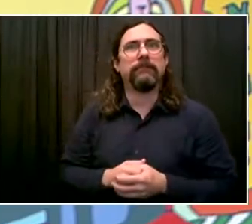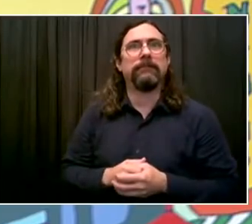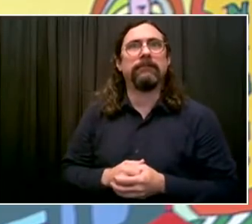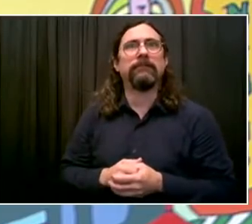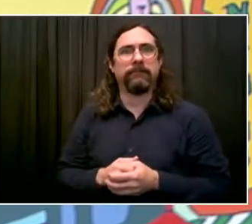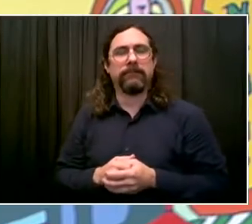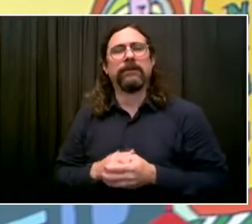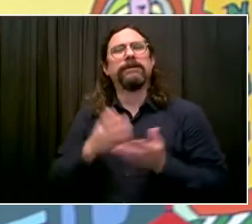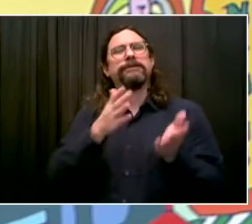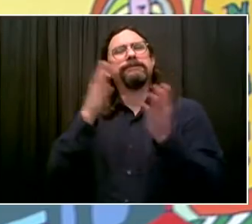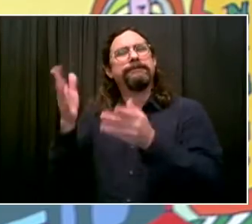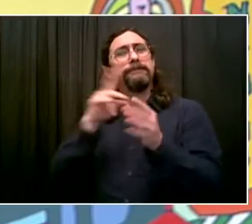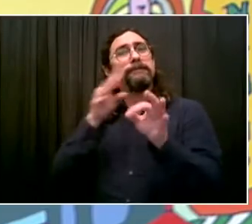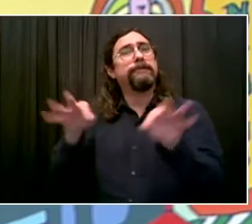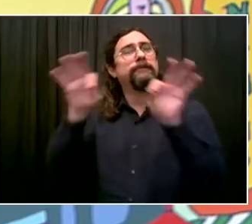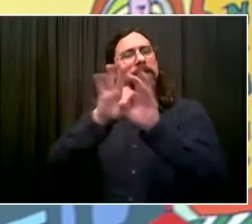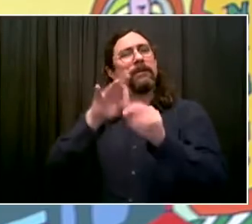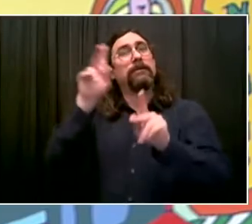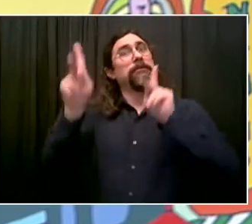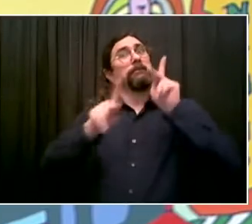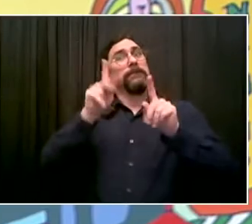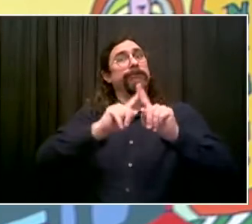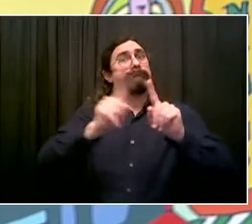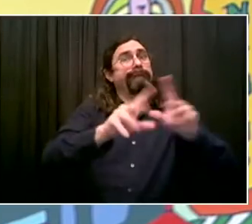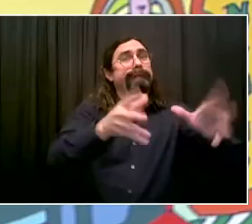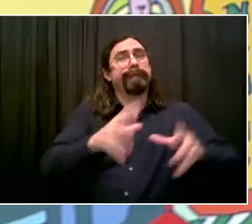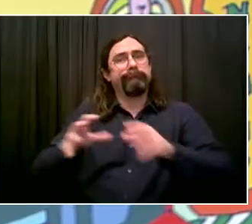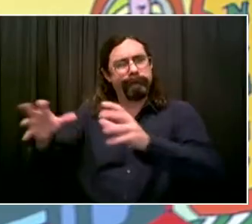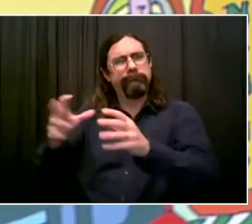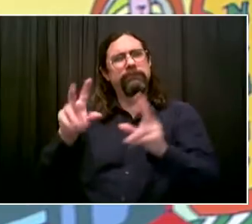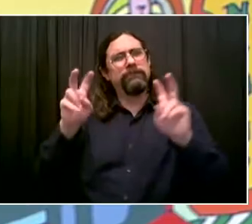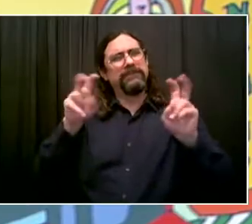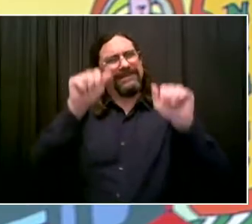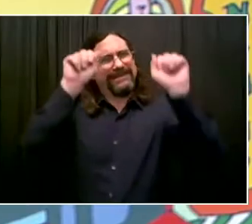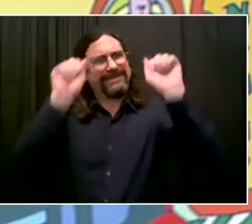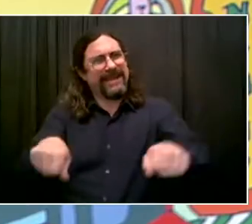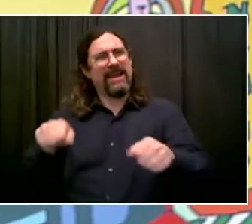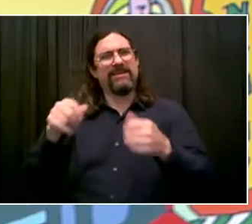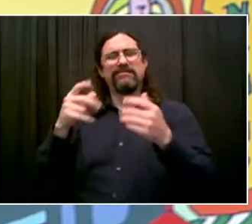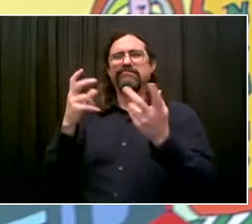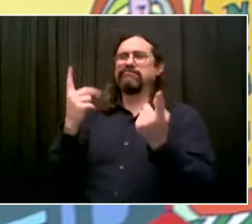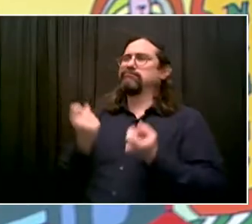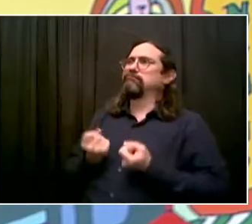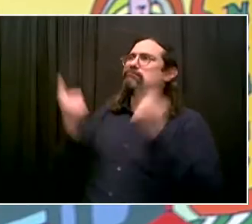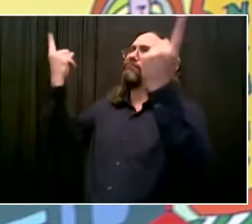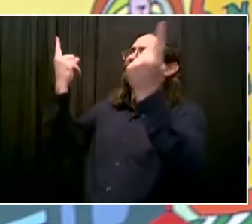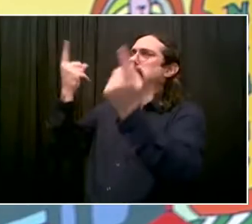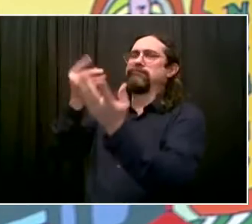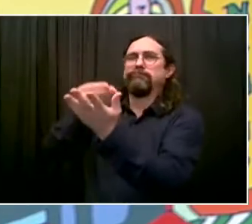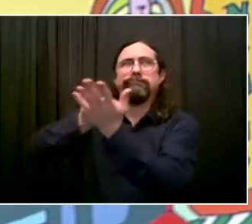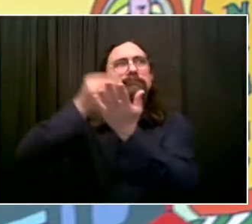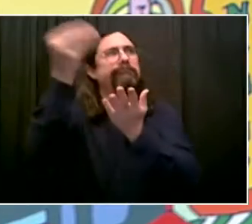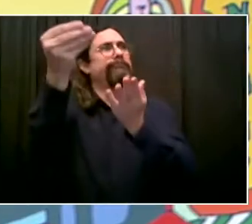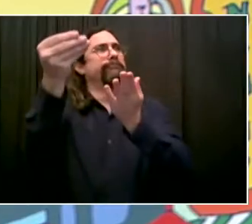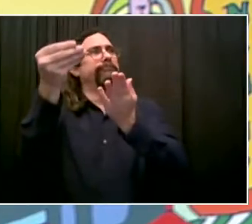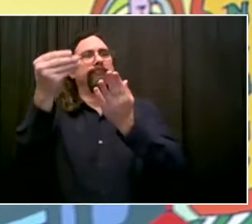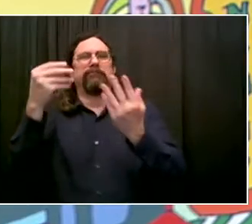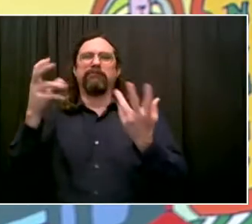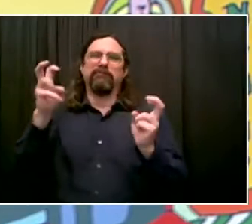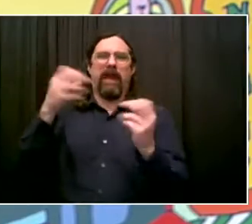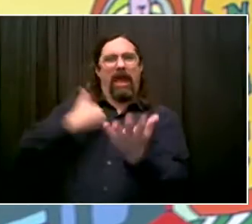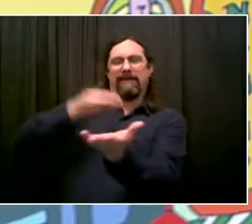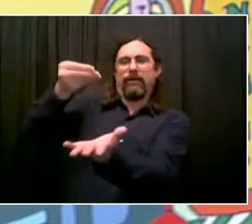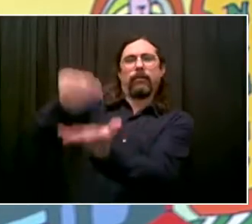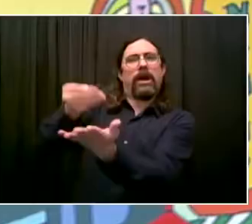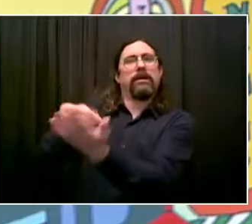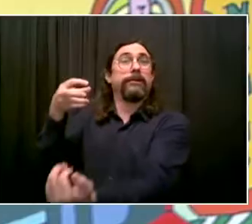color from our city's neighborhoods who understand the people who need a chance for fairness. This is how you make